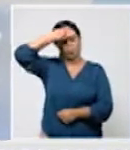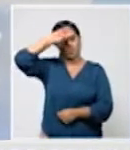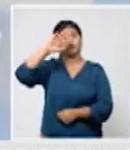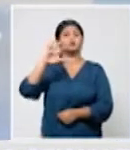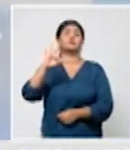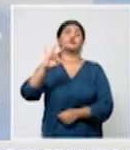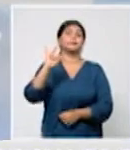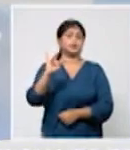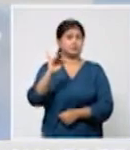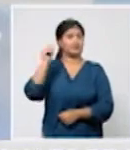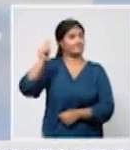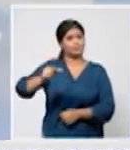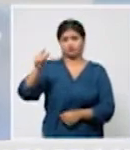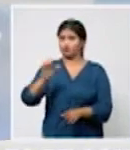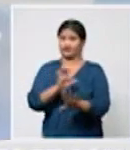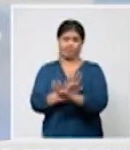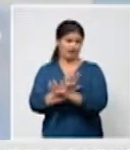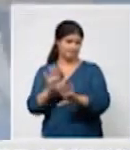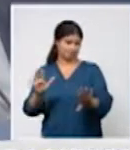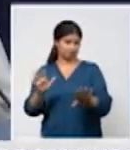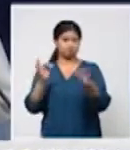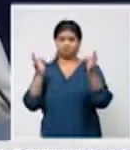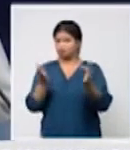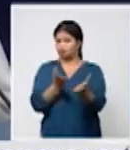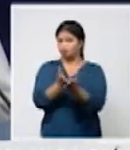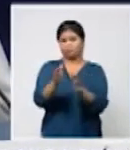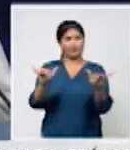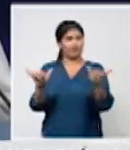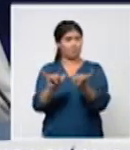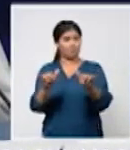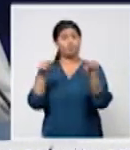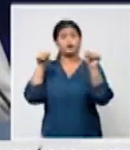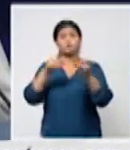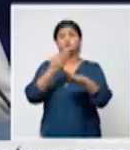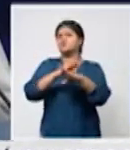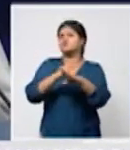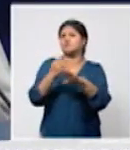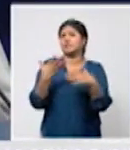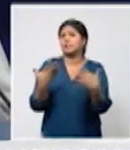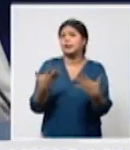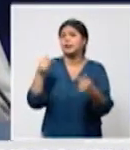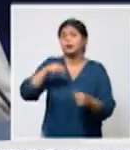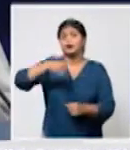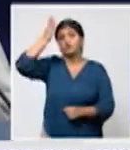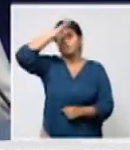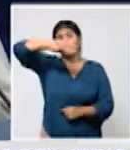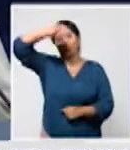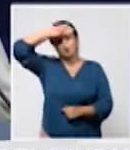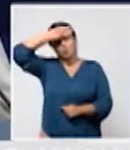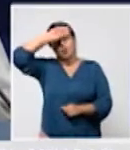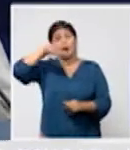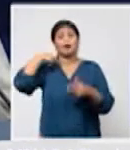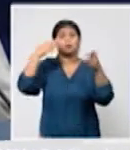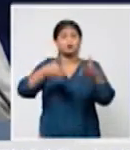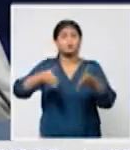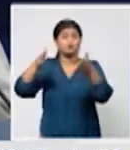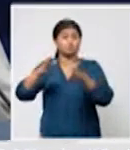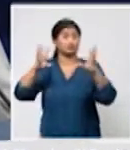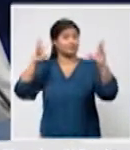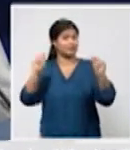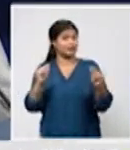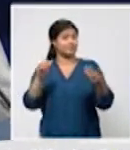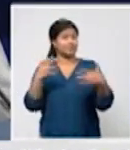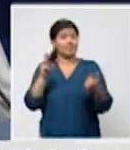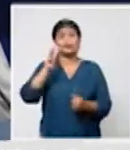no deaths to report in Cuba in the last 17 days, meaning that the island continues to register